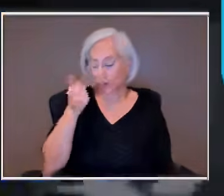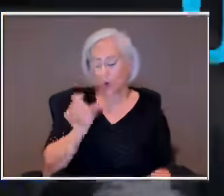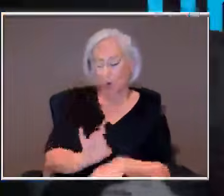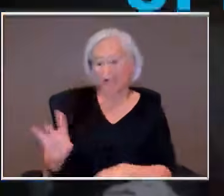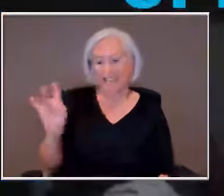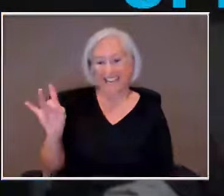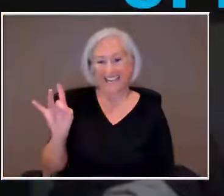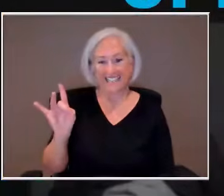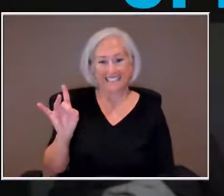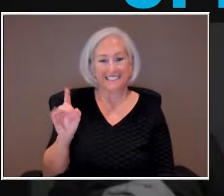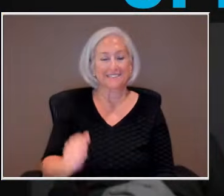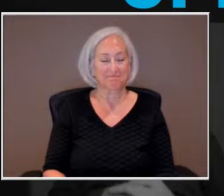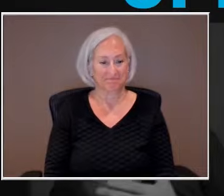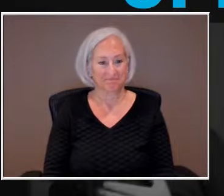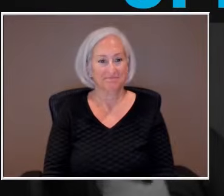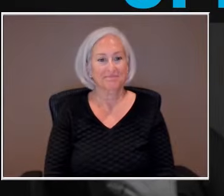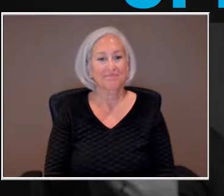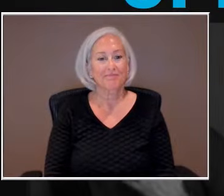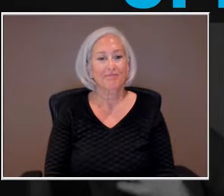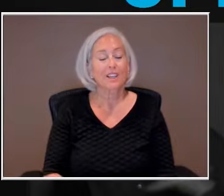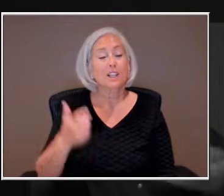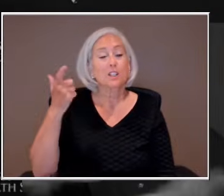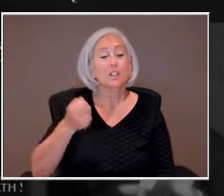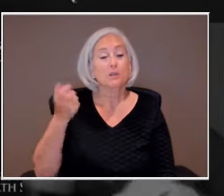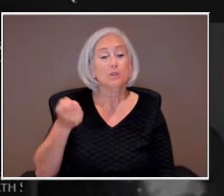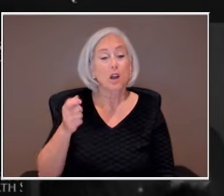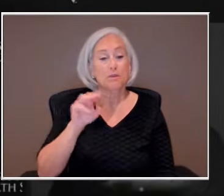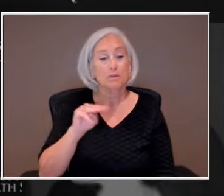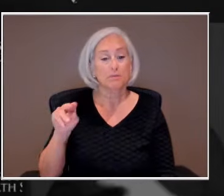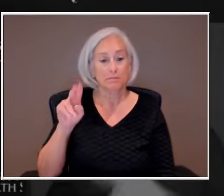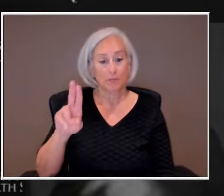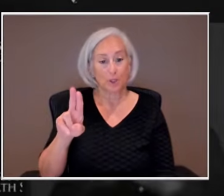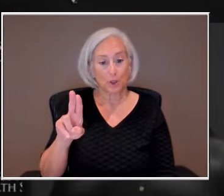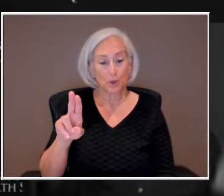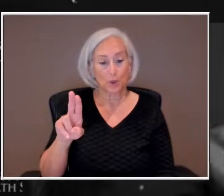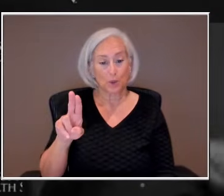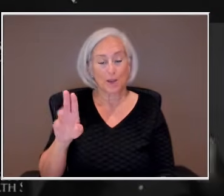day. Subscribe to our morning medical update and Open